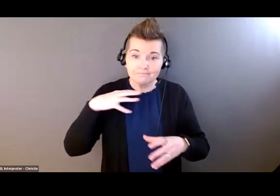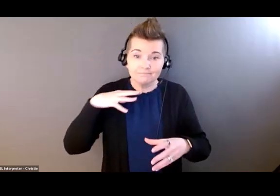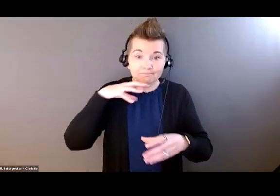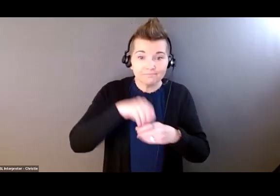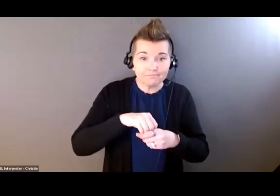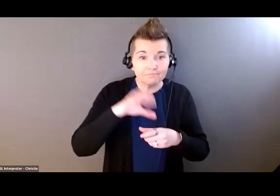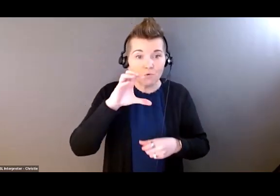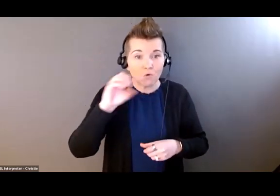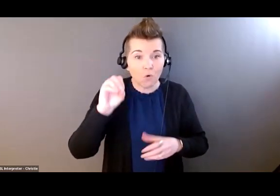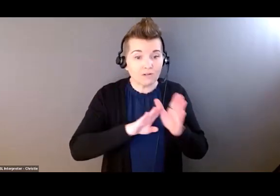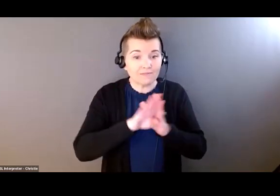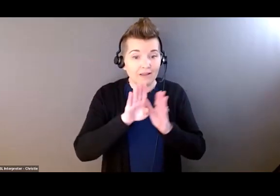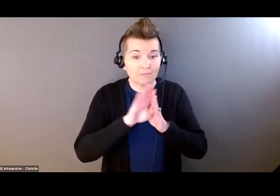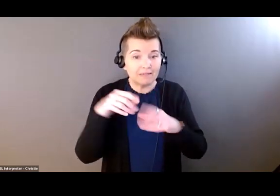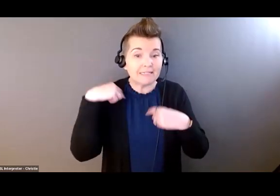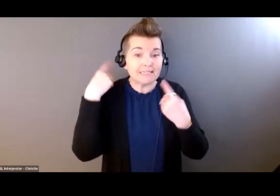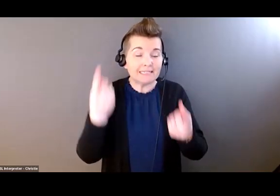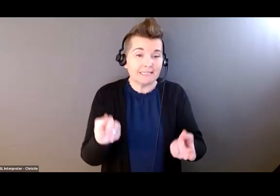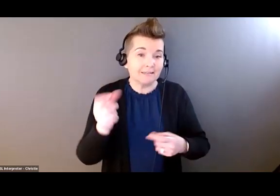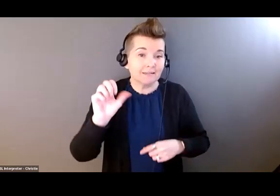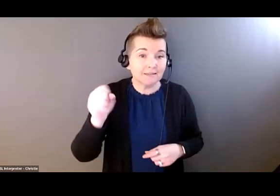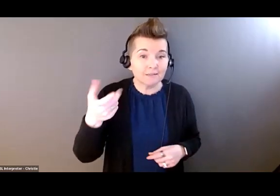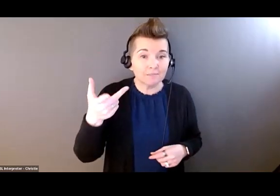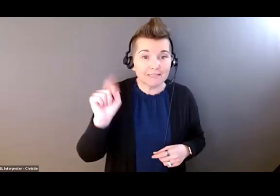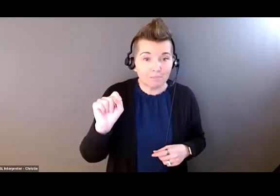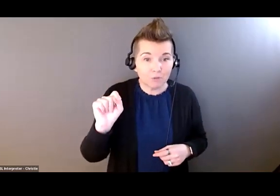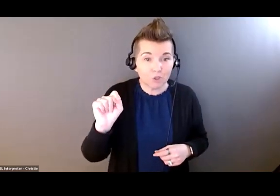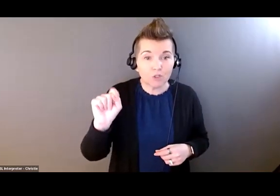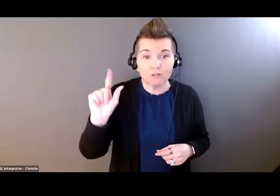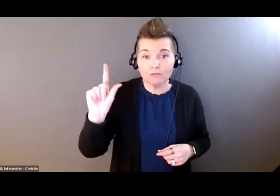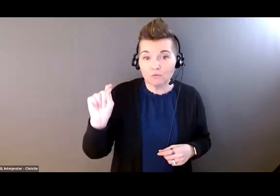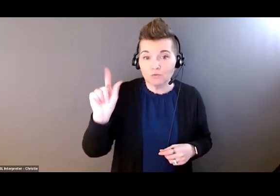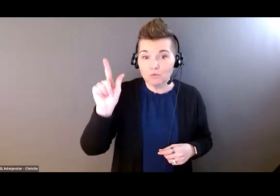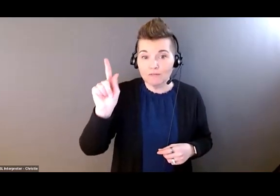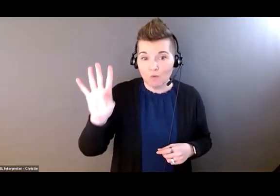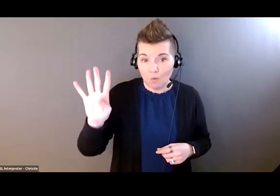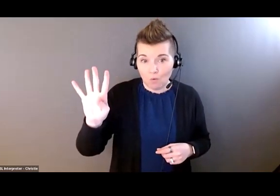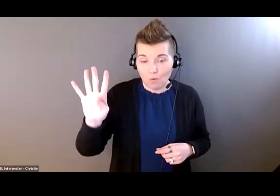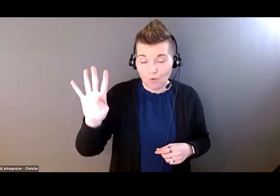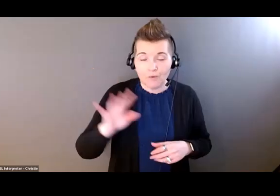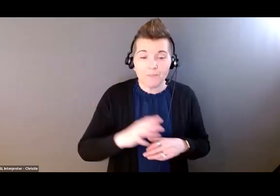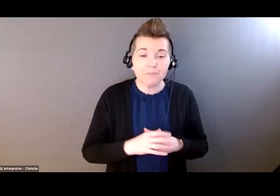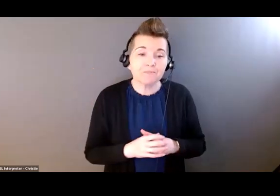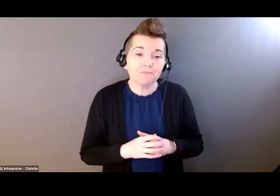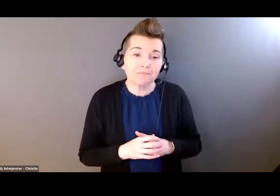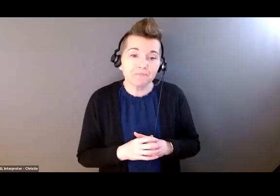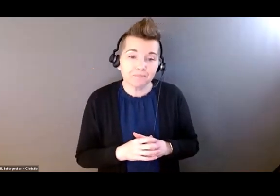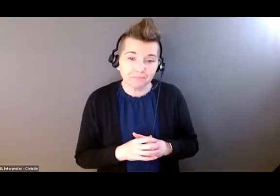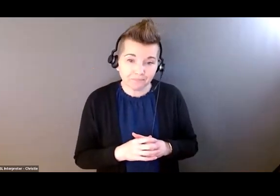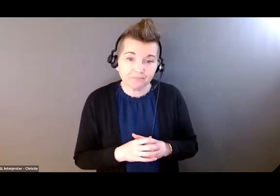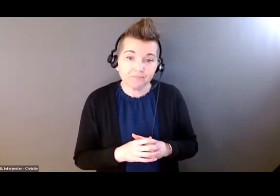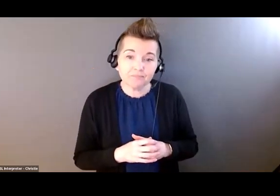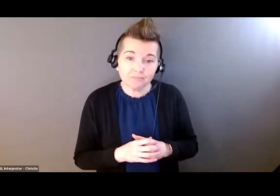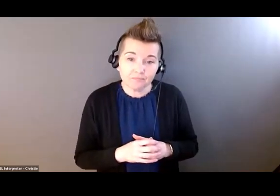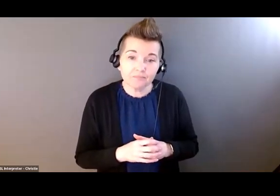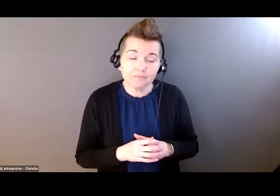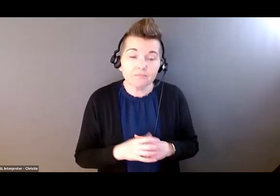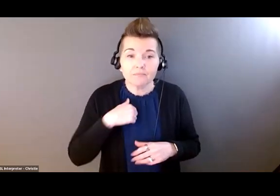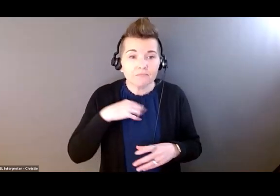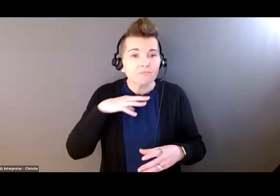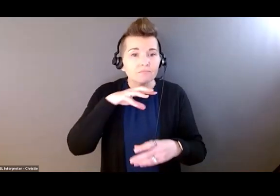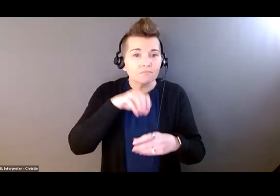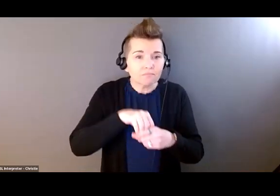this webinar series. So I've been involved in the co-development of the framework since September 2024. So